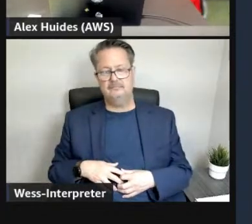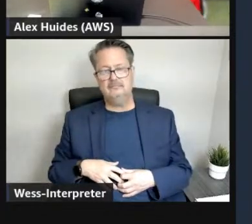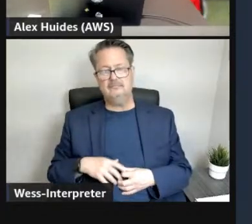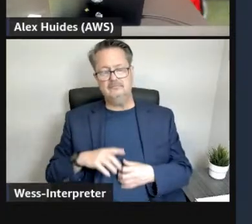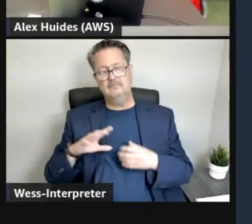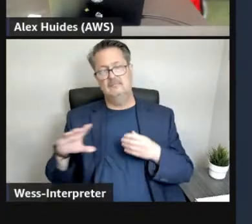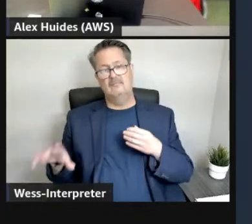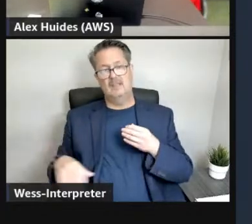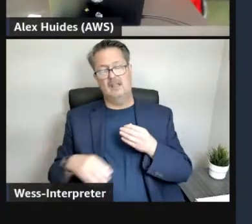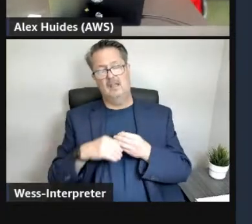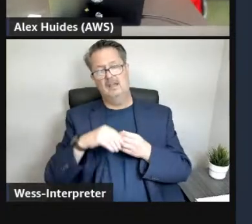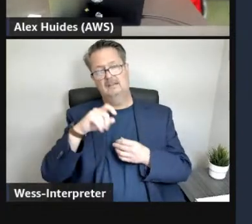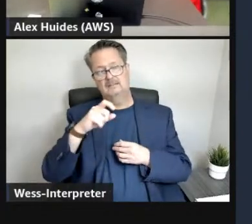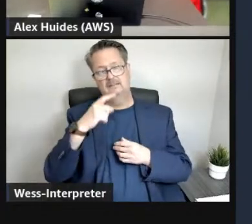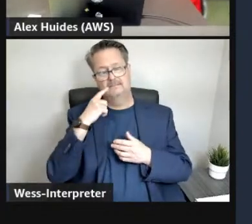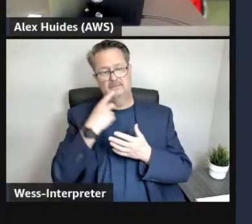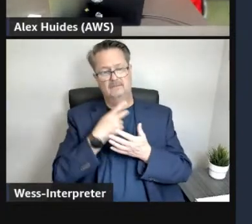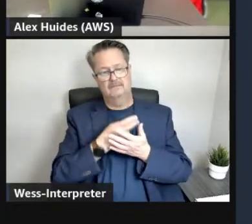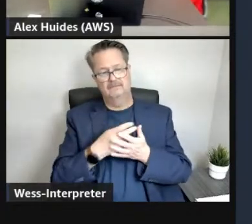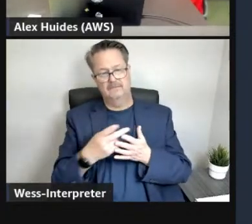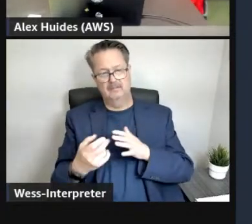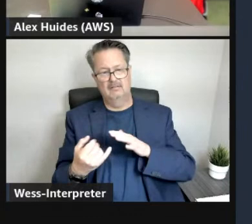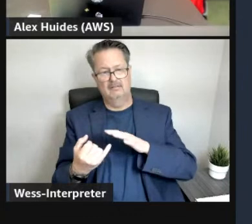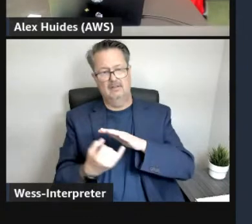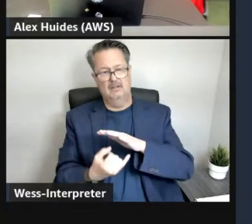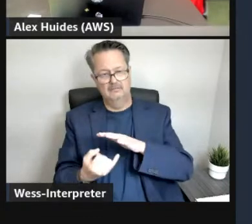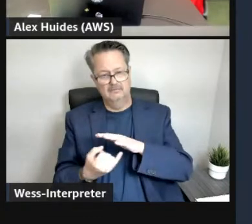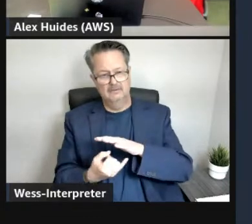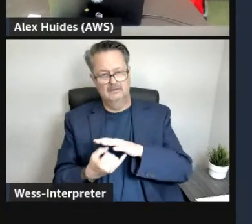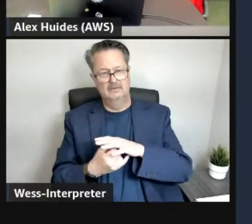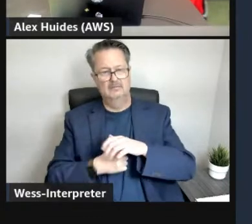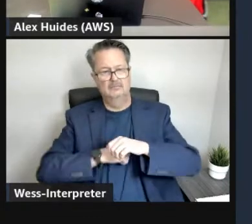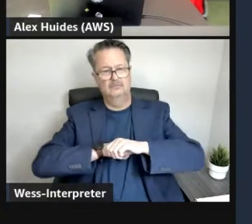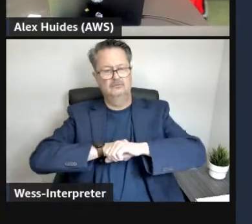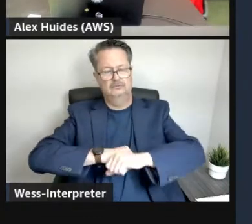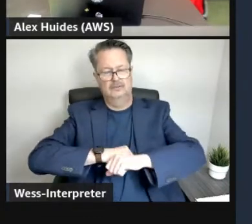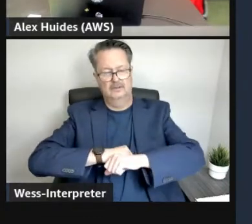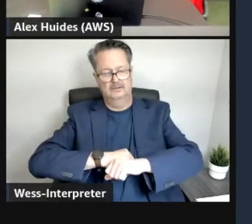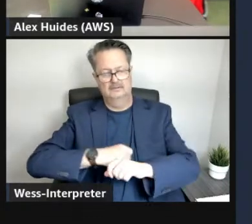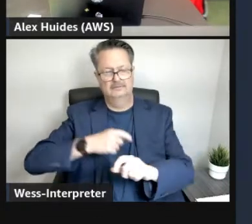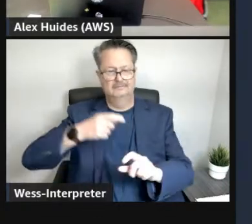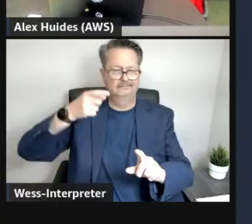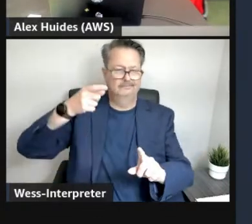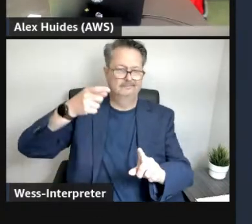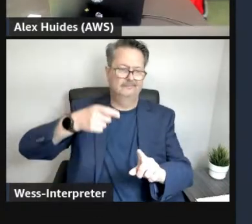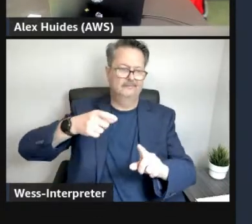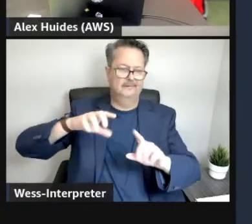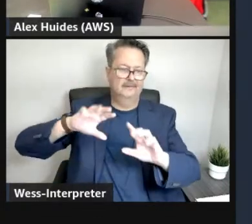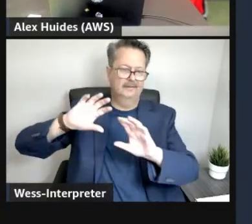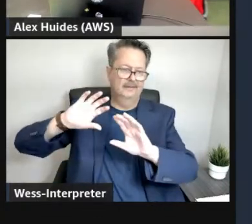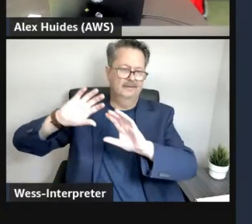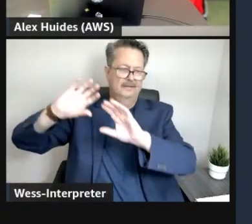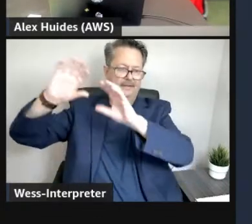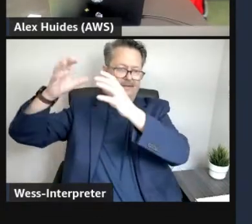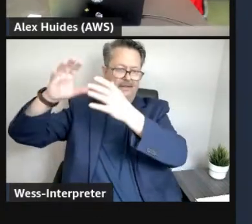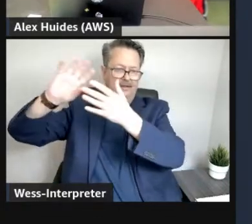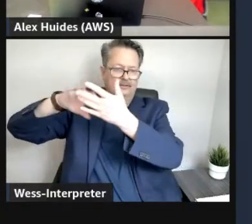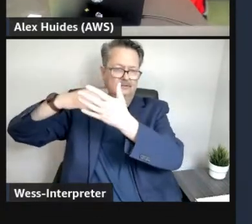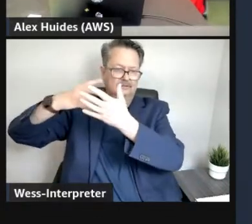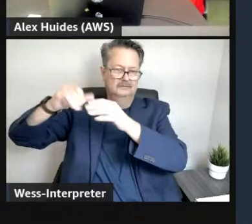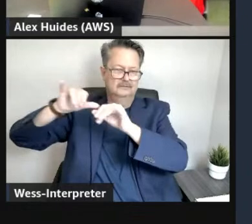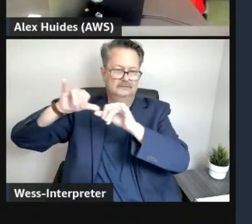need for failure isolation and protection comes with the fact that containers at scale or microservices at